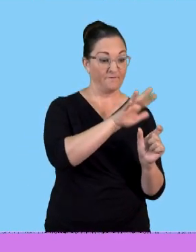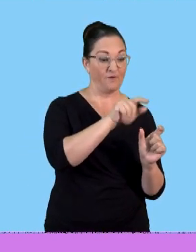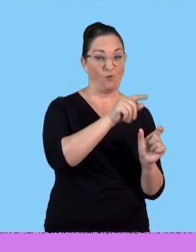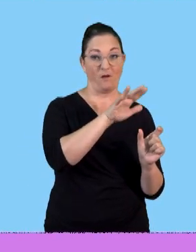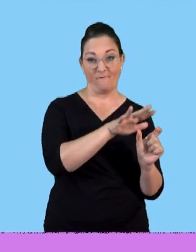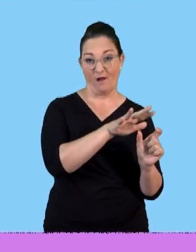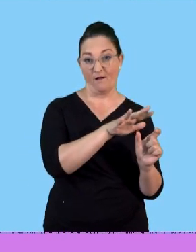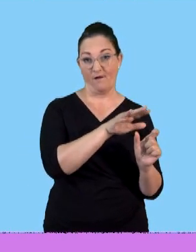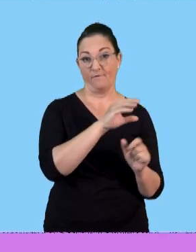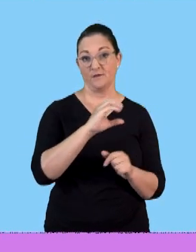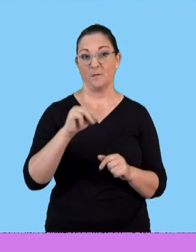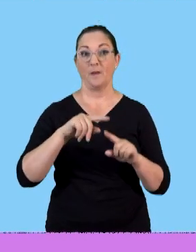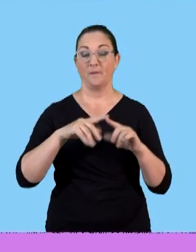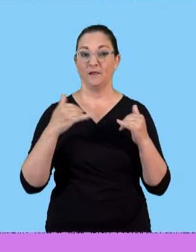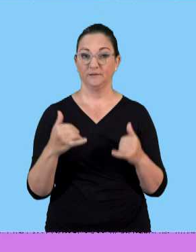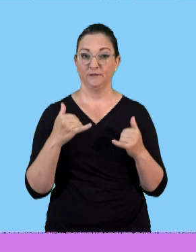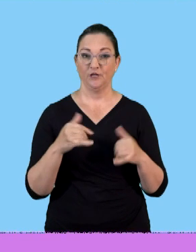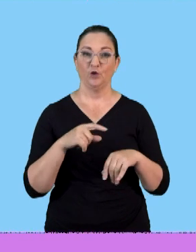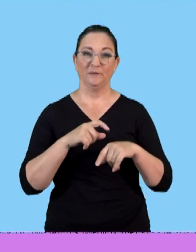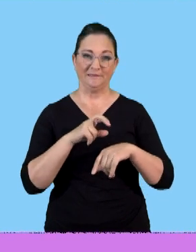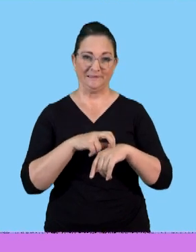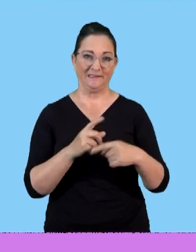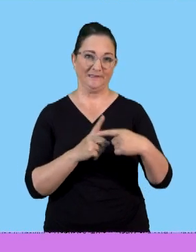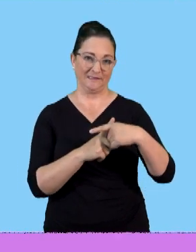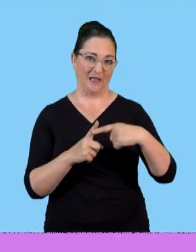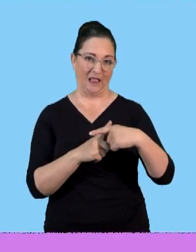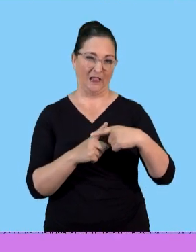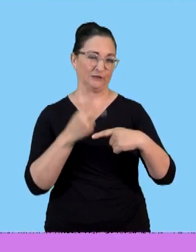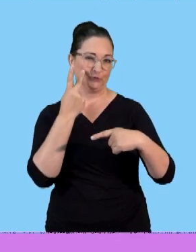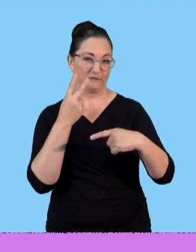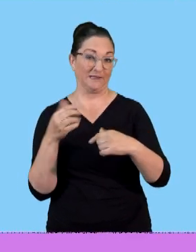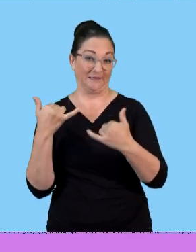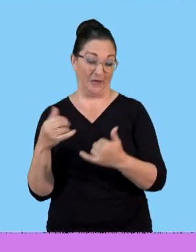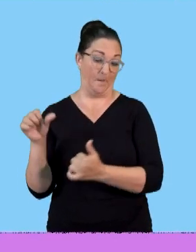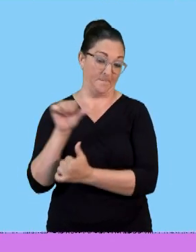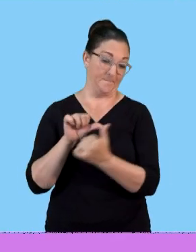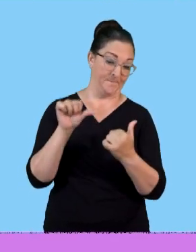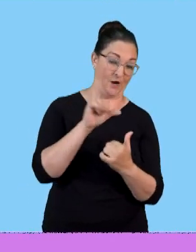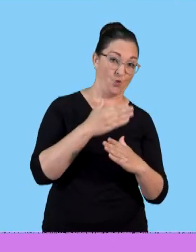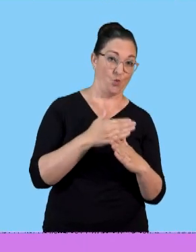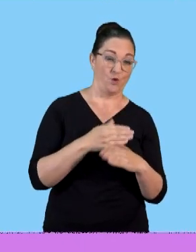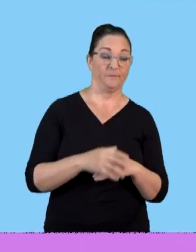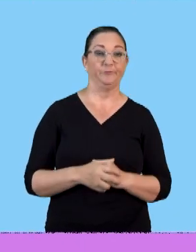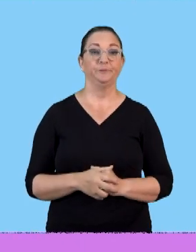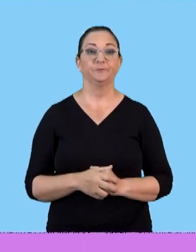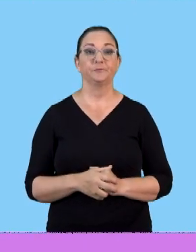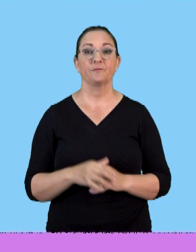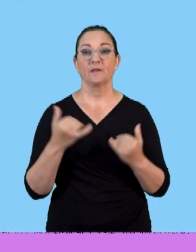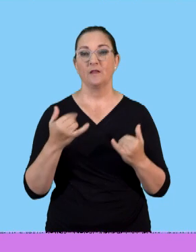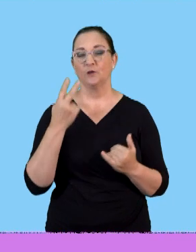around, determine the scale of the map. All right, so now we're working backwards, okay? So first thing is, let's